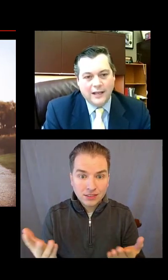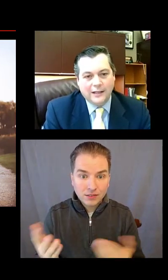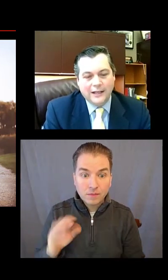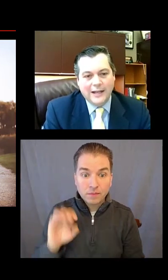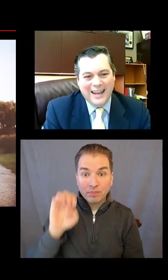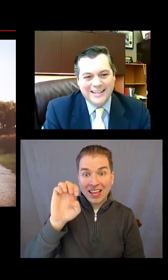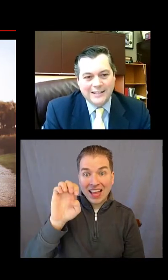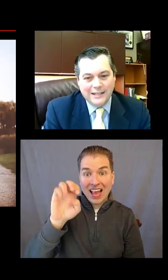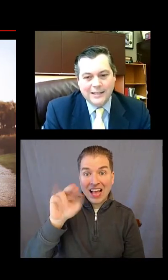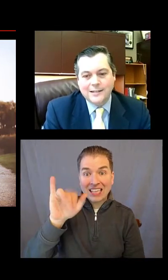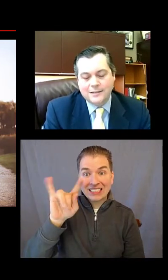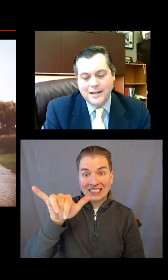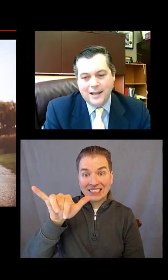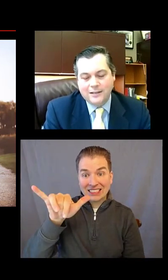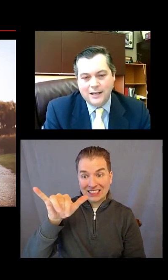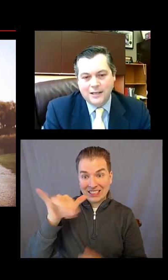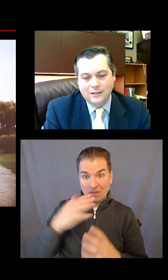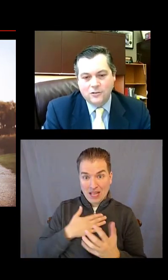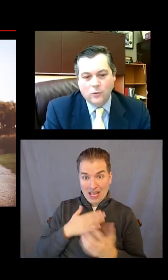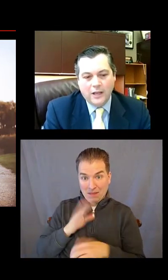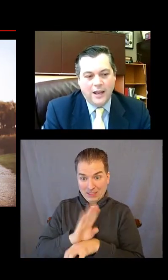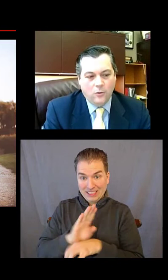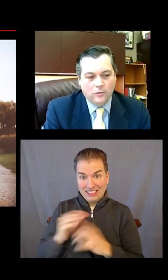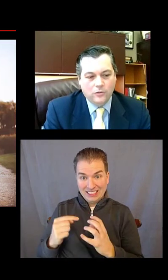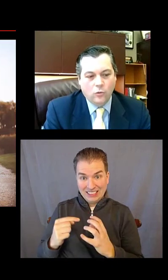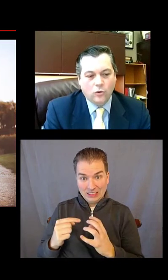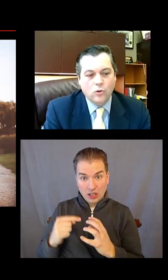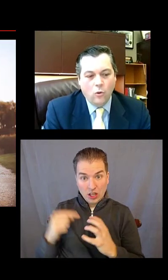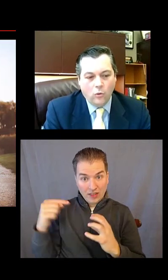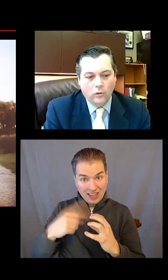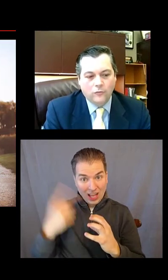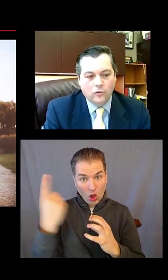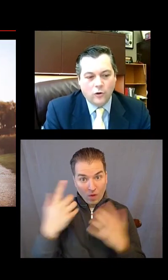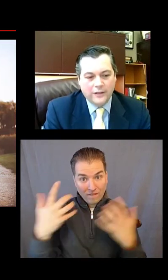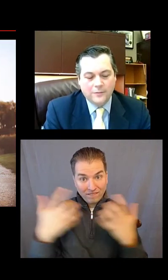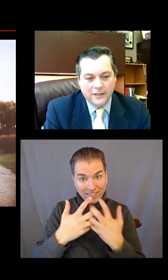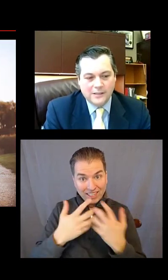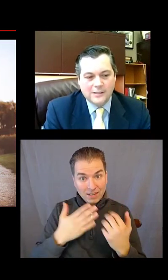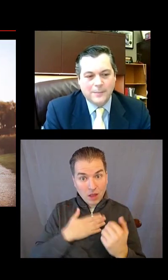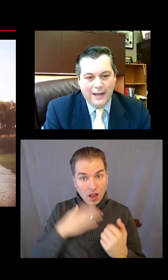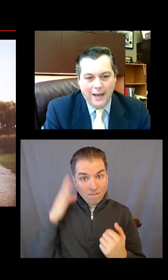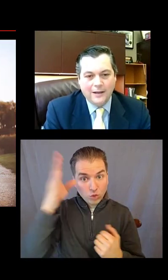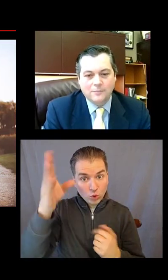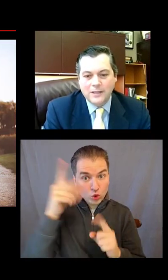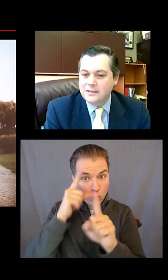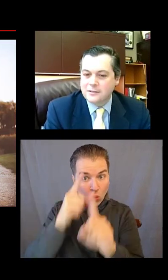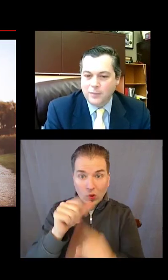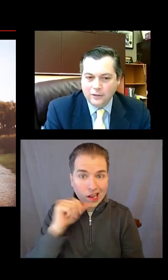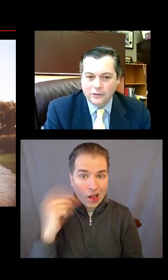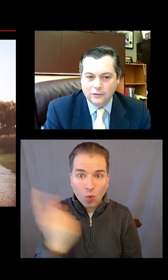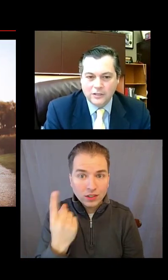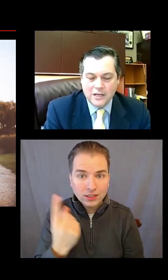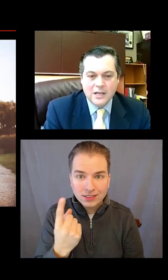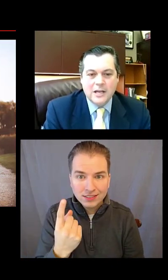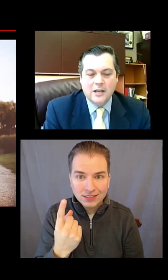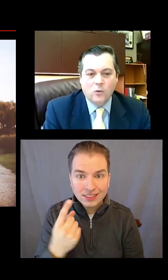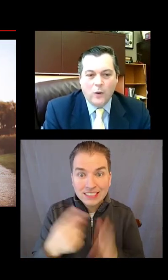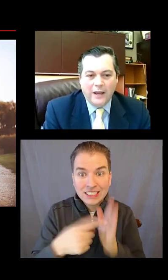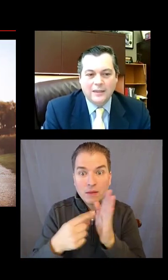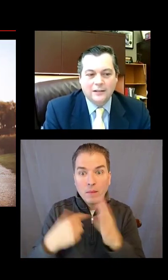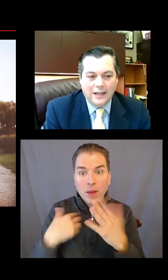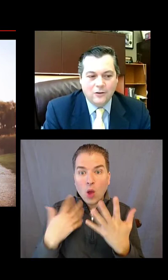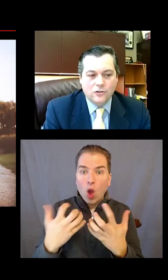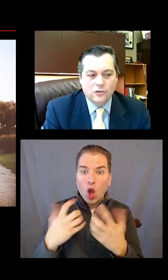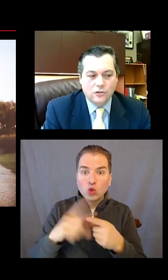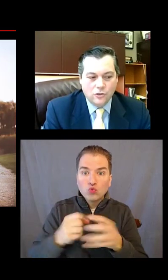have selected an entity that does not take into account your goal of growing the business by adding business partners in a